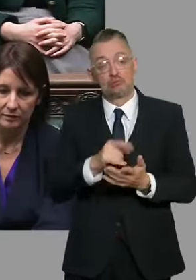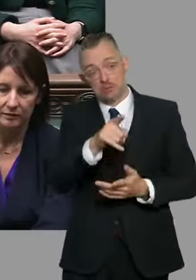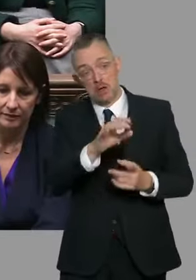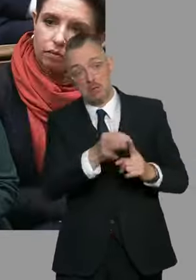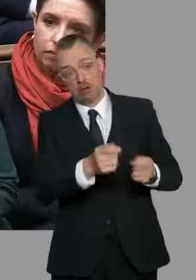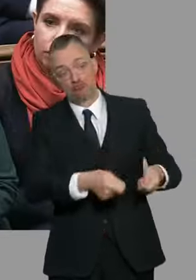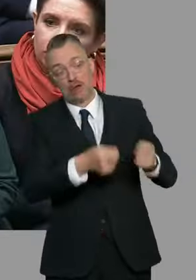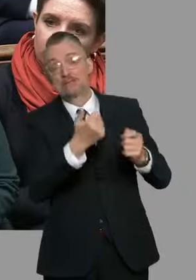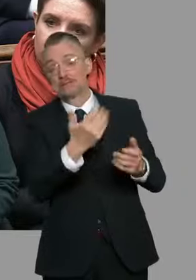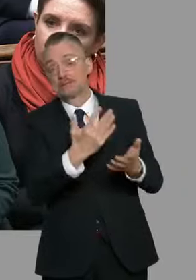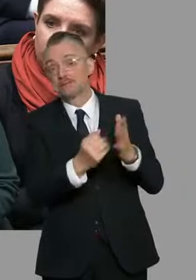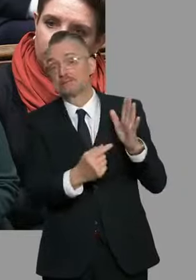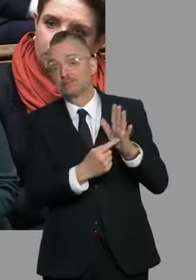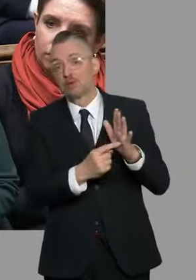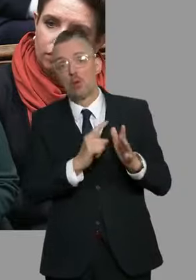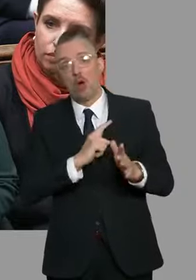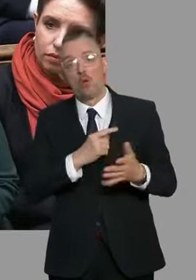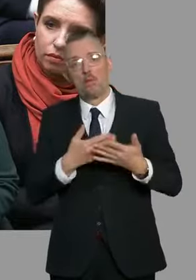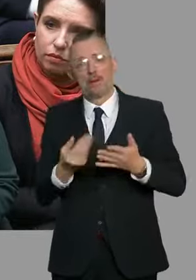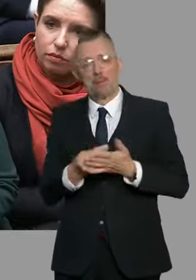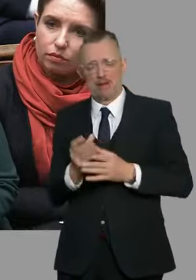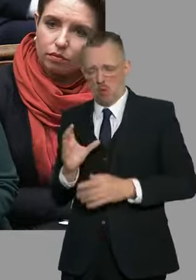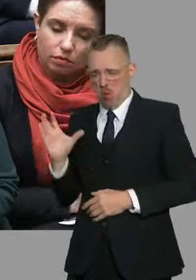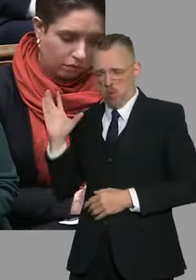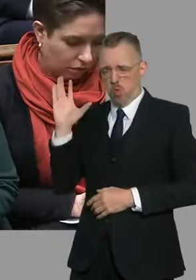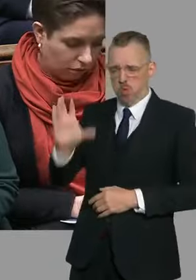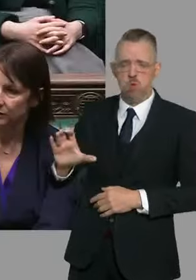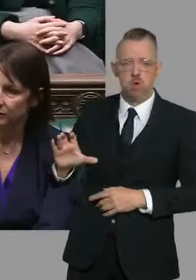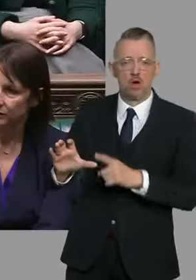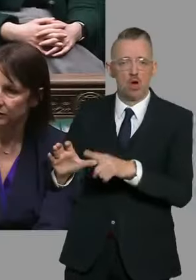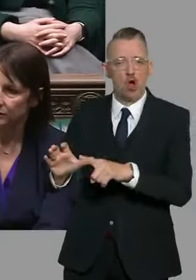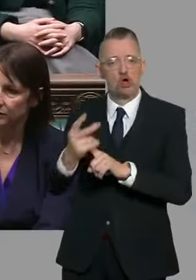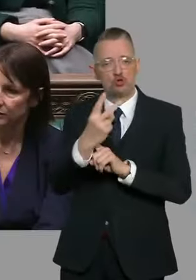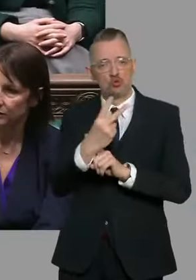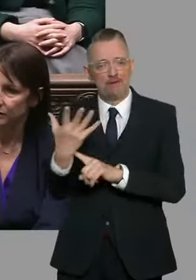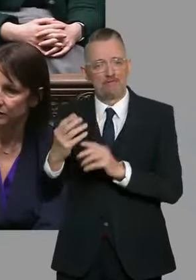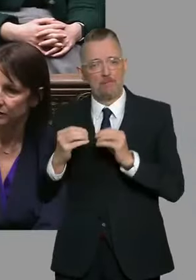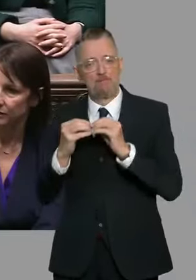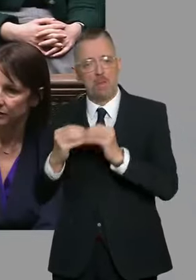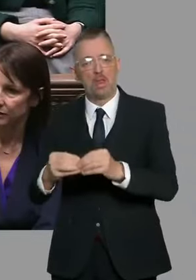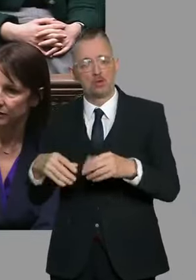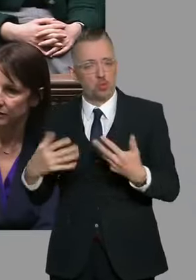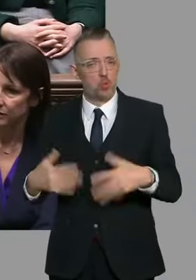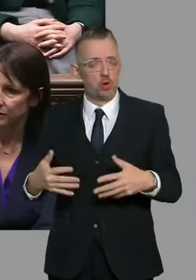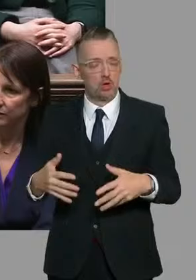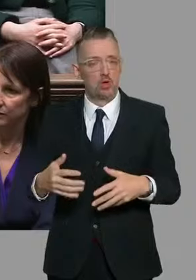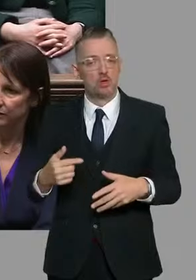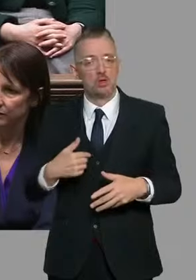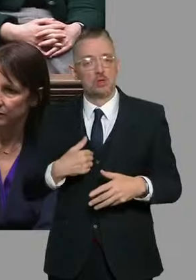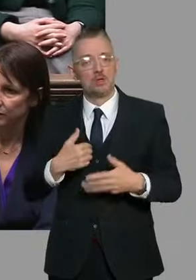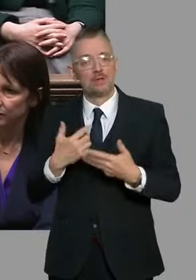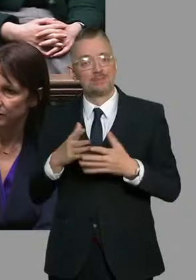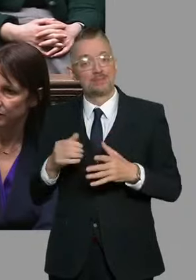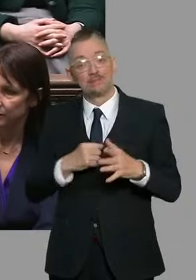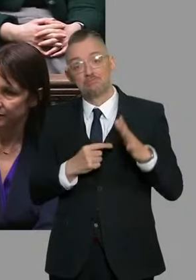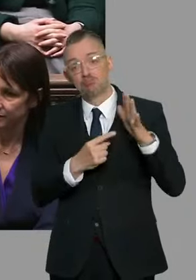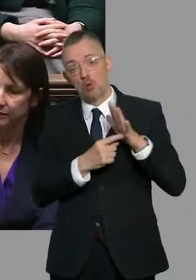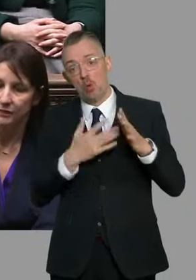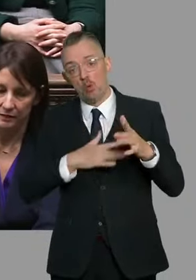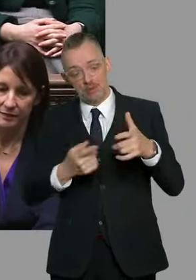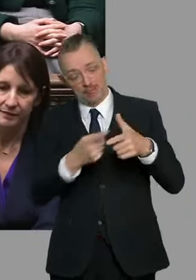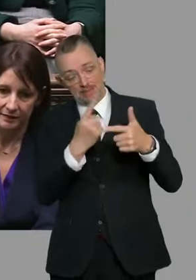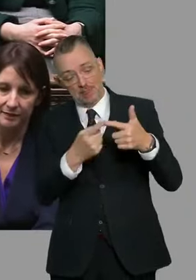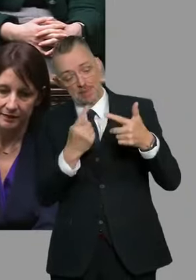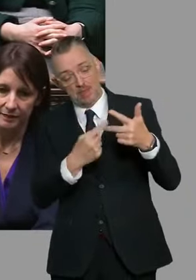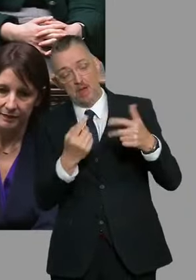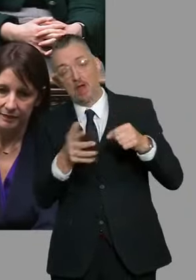the budget, £25 billion. We've set out in our priorities what we need to do with the NHS. We'll work at pace on this as hard as we